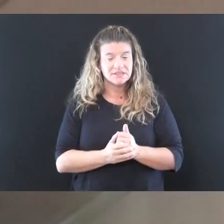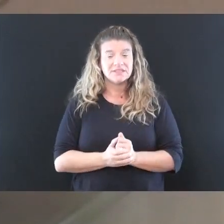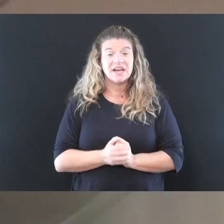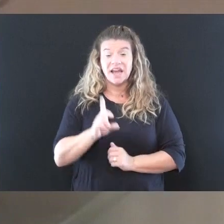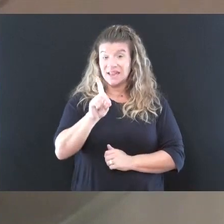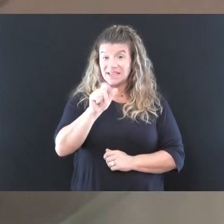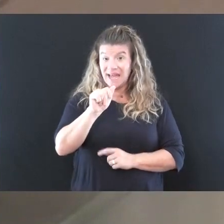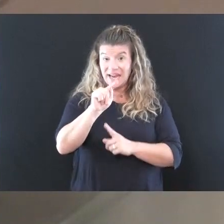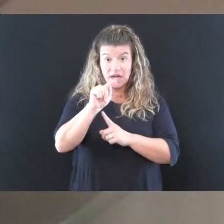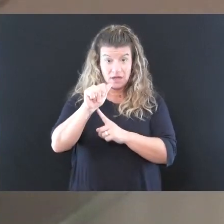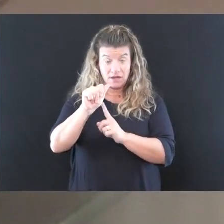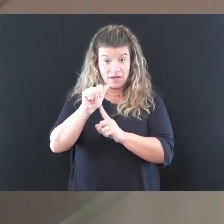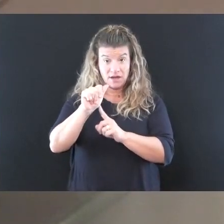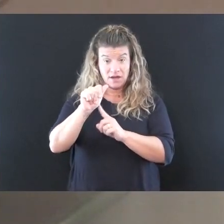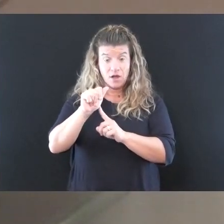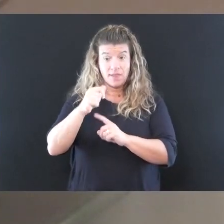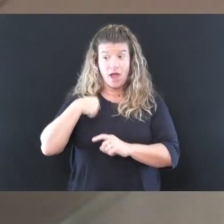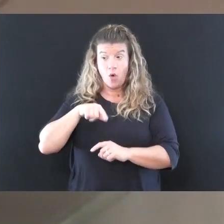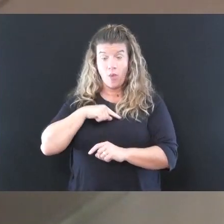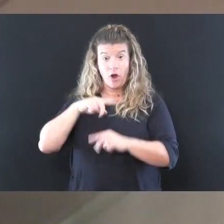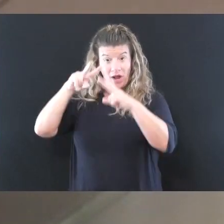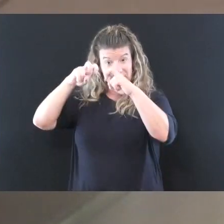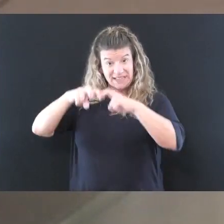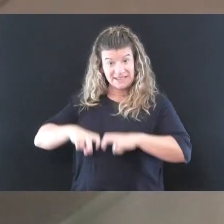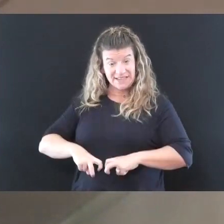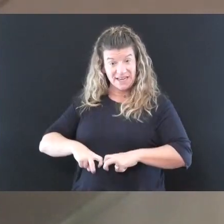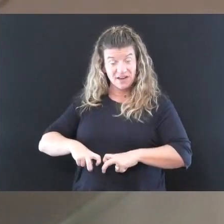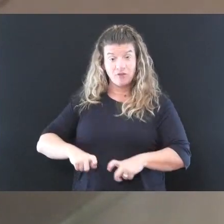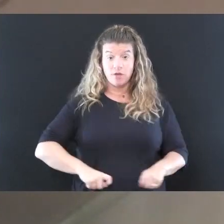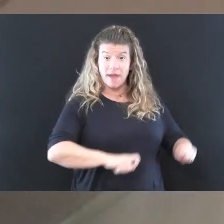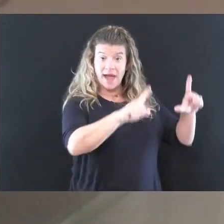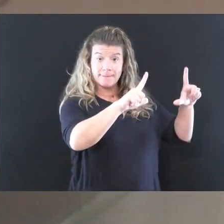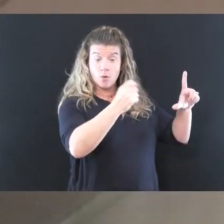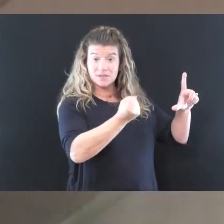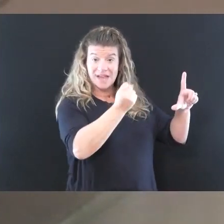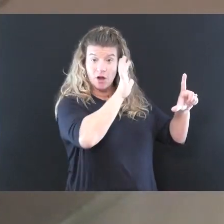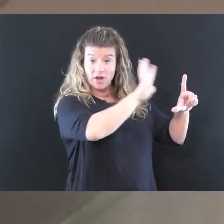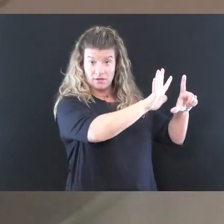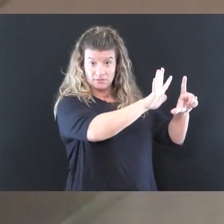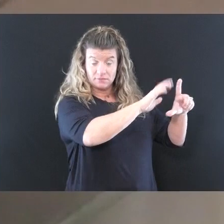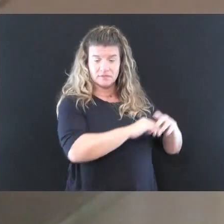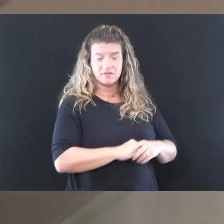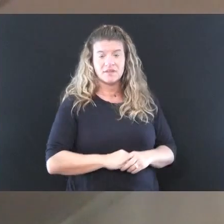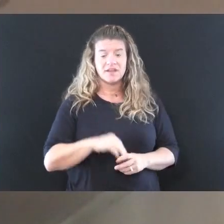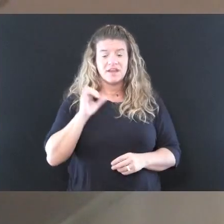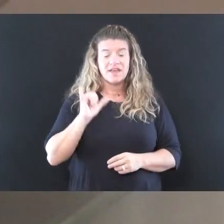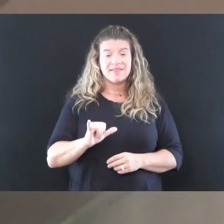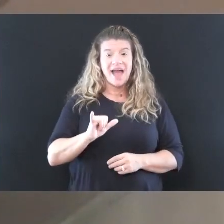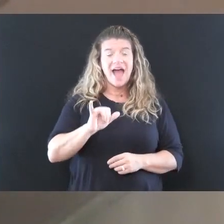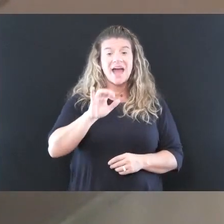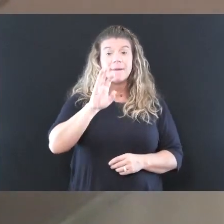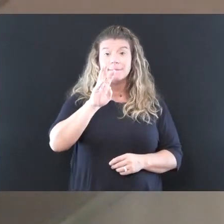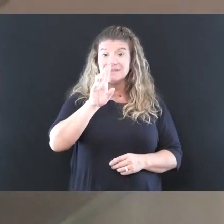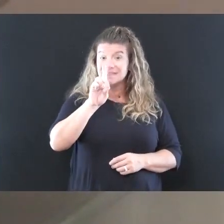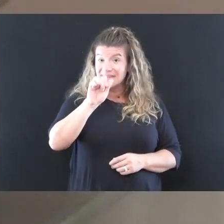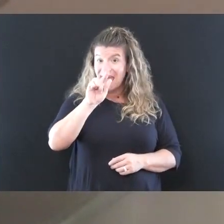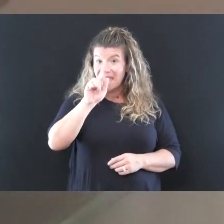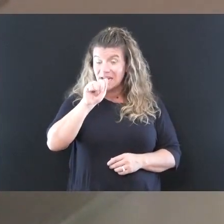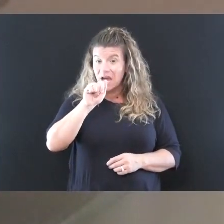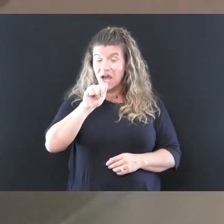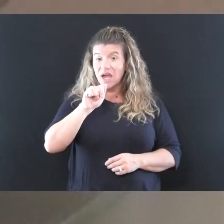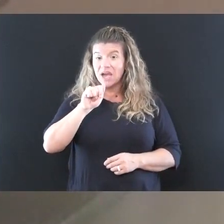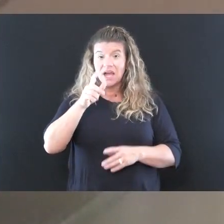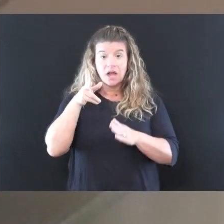data that we are assessing for that Saturday map is the data that is up to midnight on Thursday night.